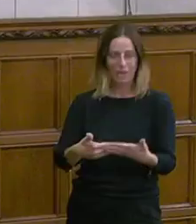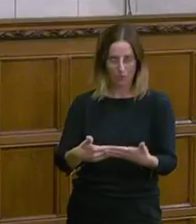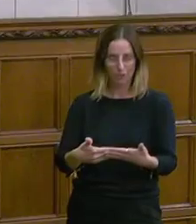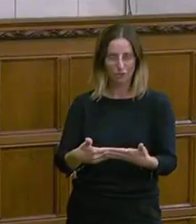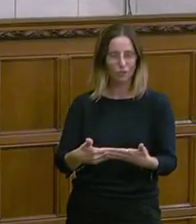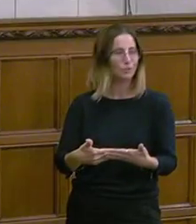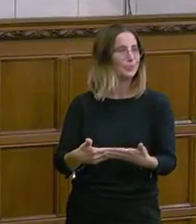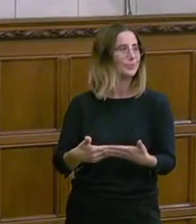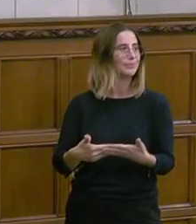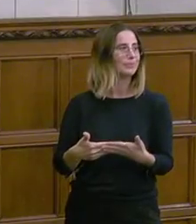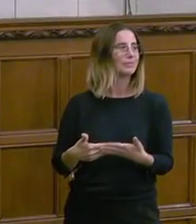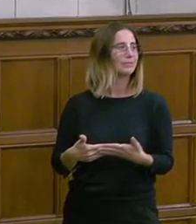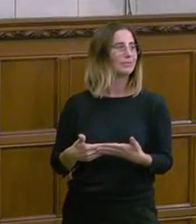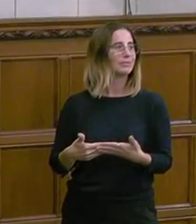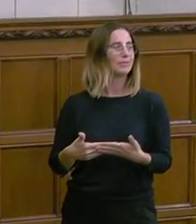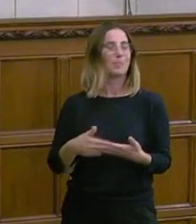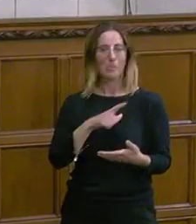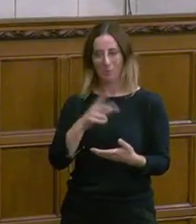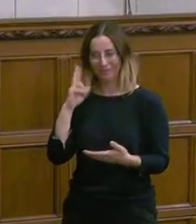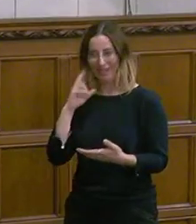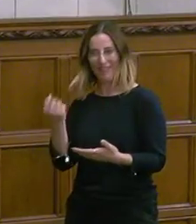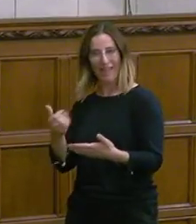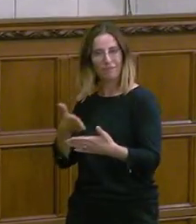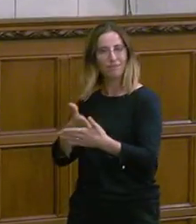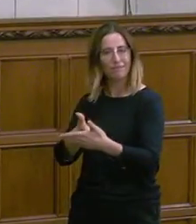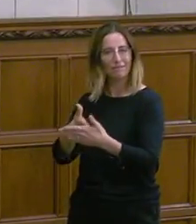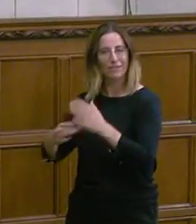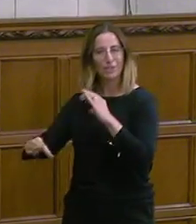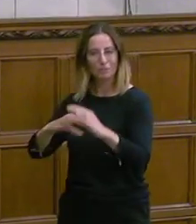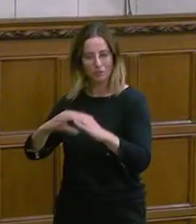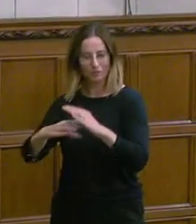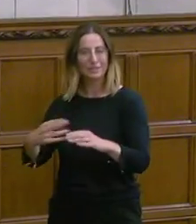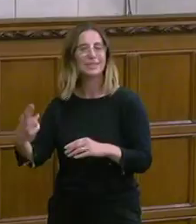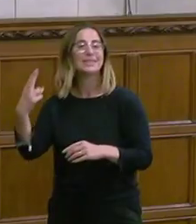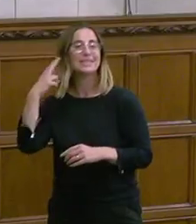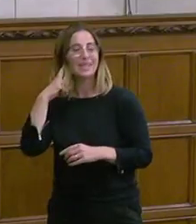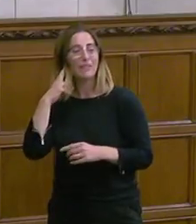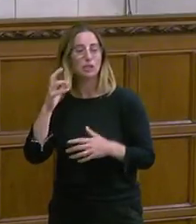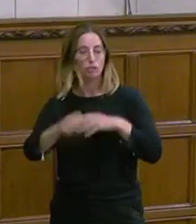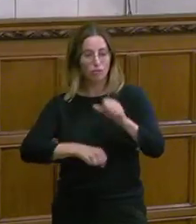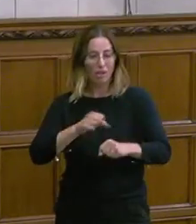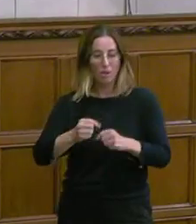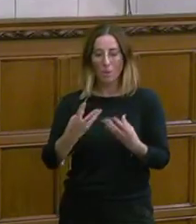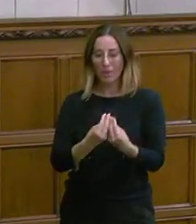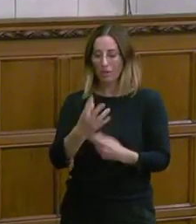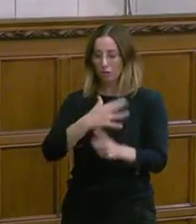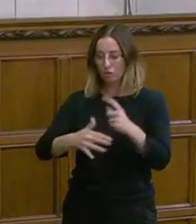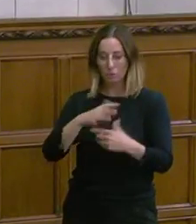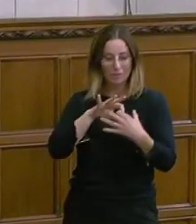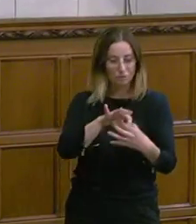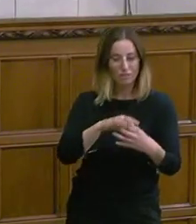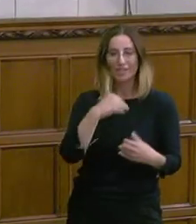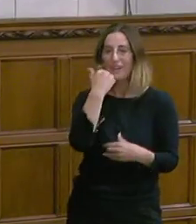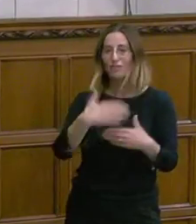as they experience communication barriers, as deaf children may struggle with social interaction and everyday communication, while